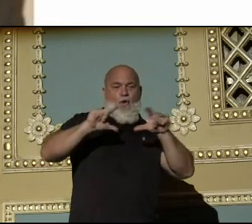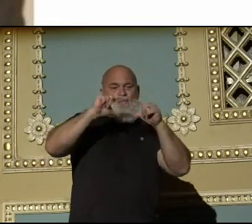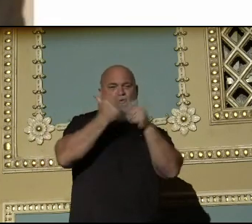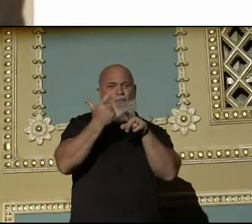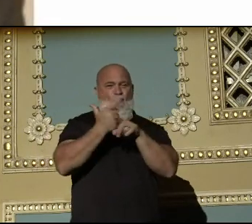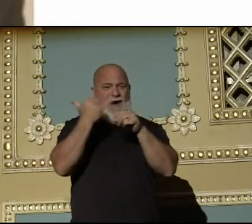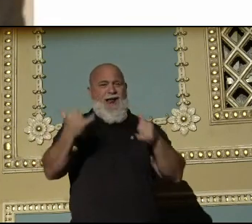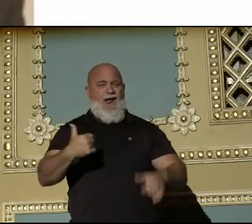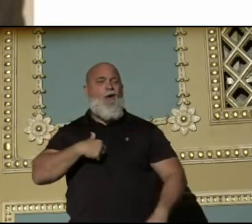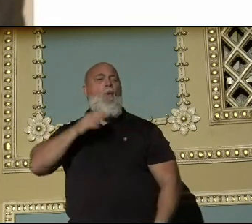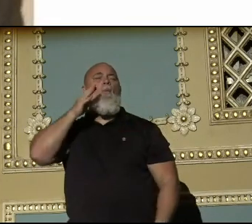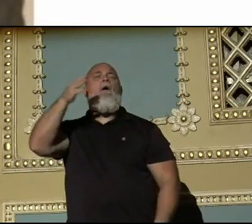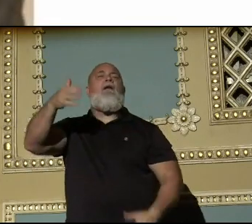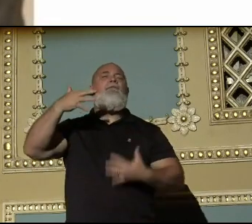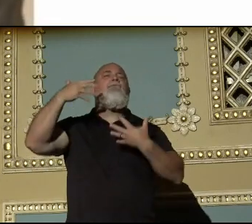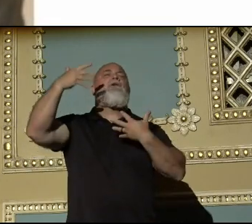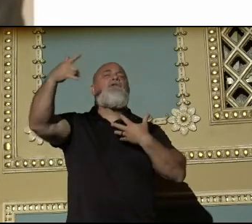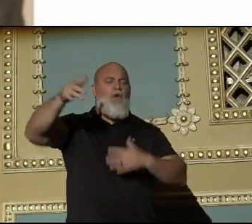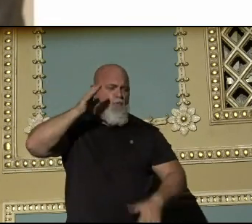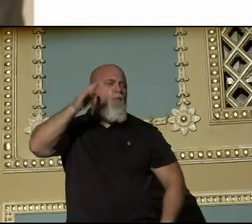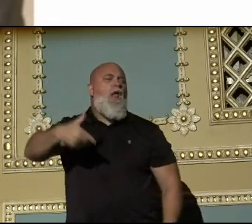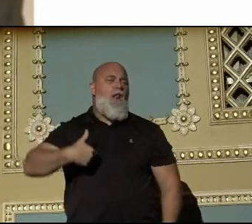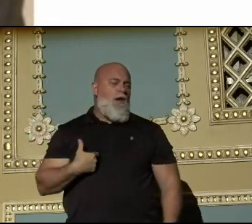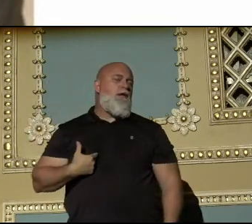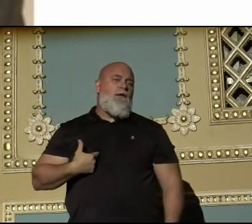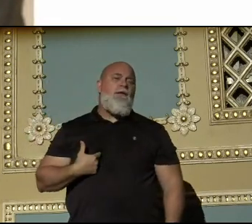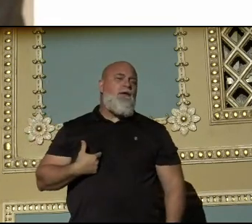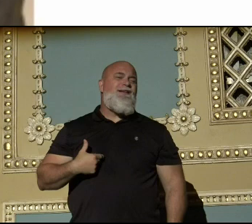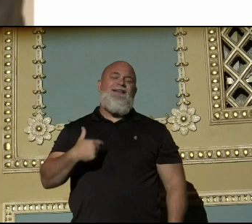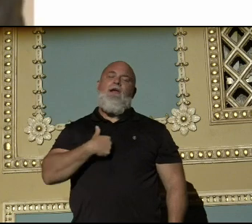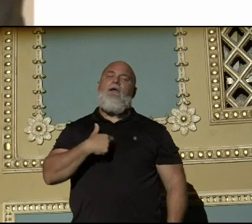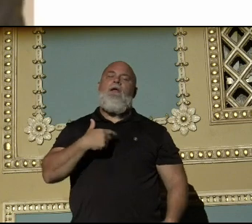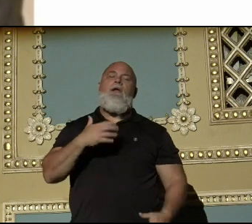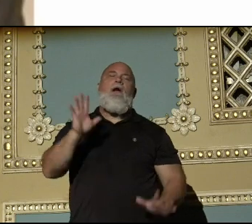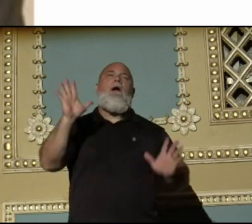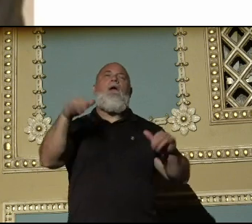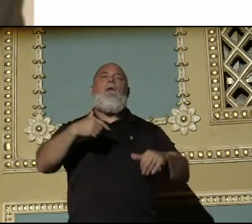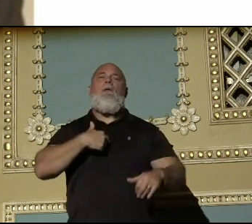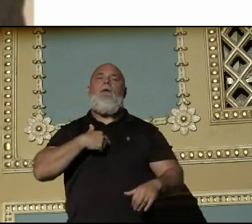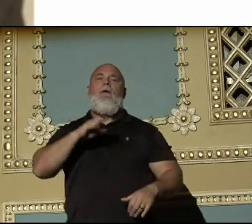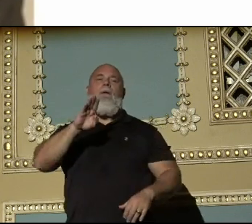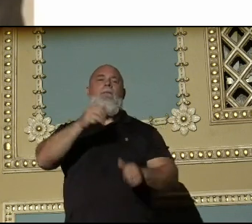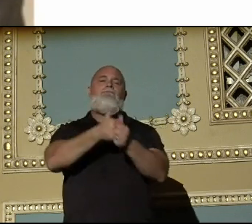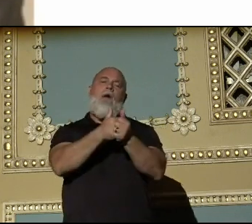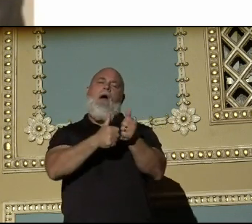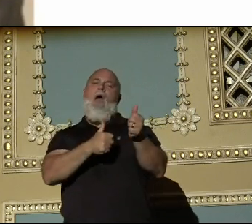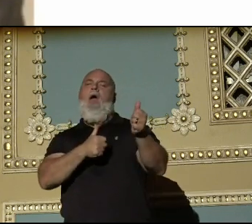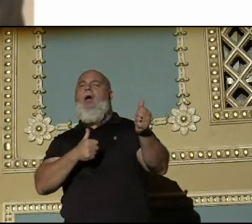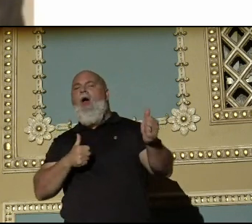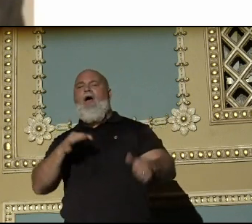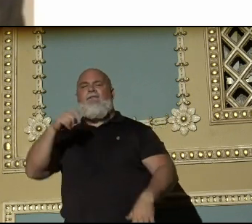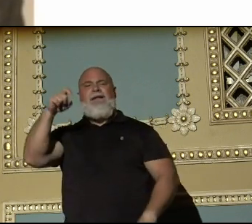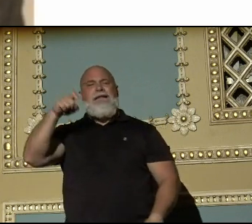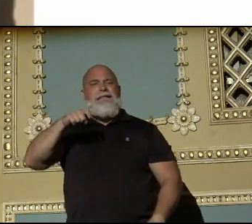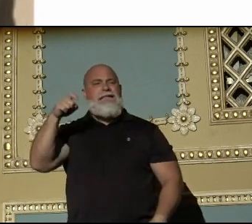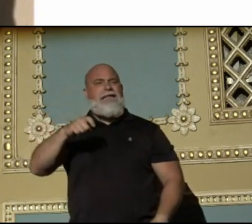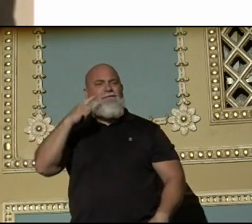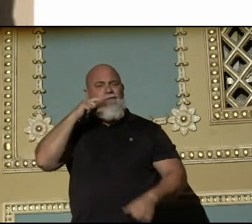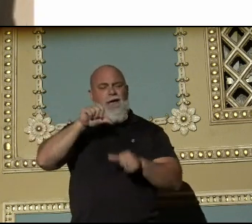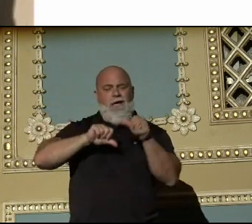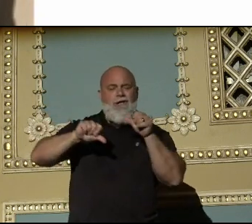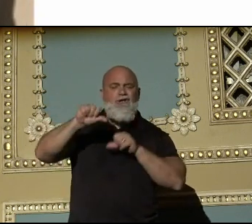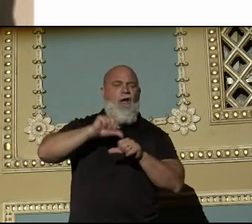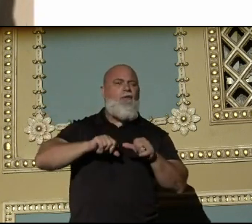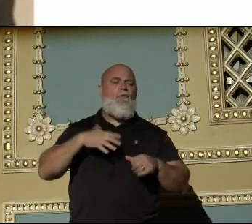be eventually. And we are going to have such a backlog of need for one another, you know? I